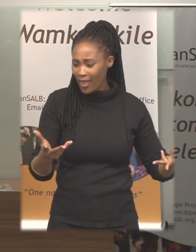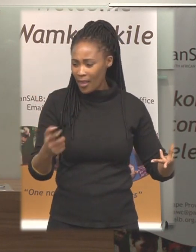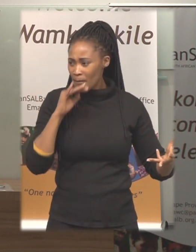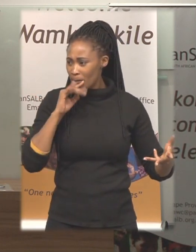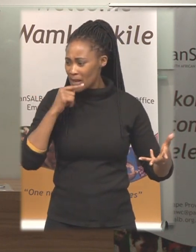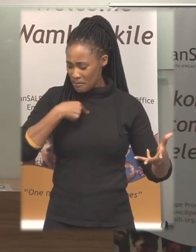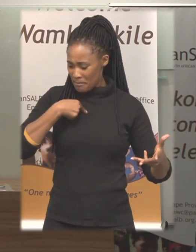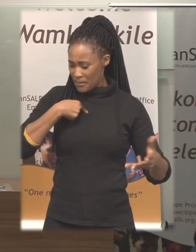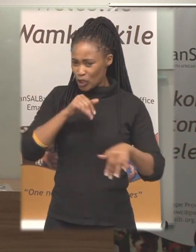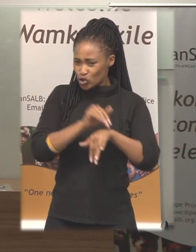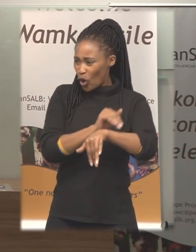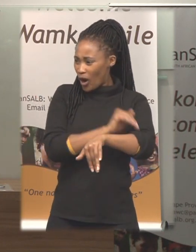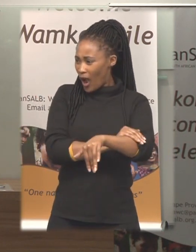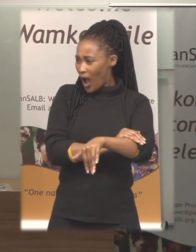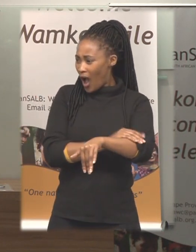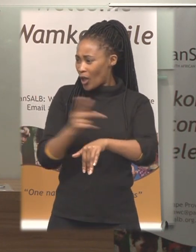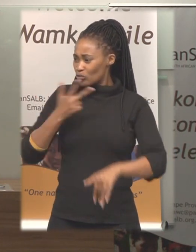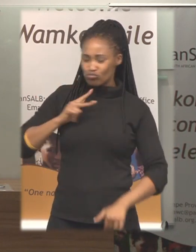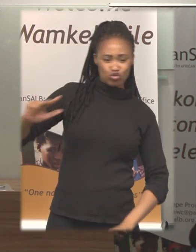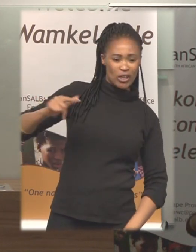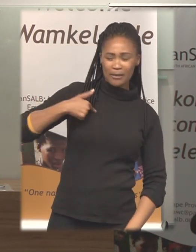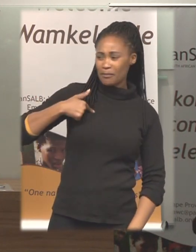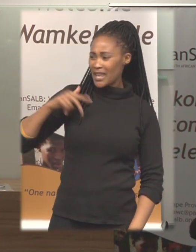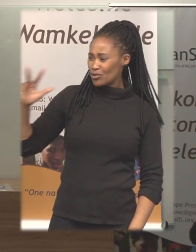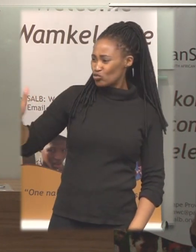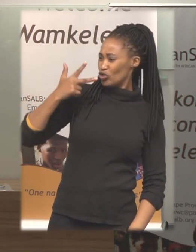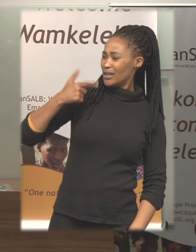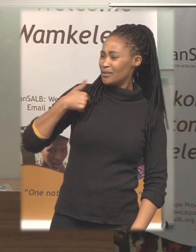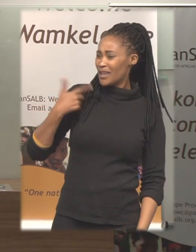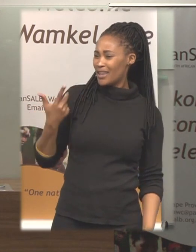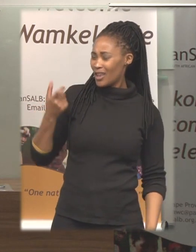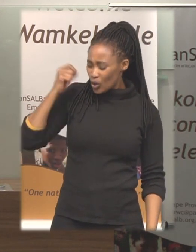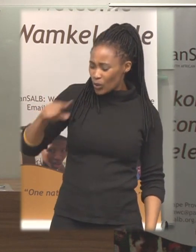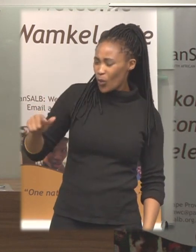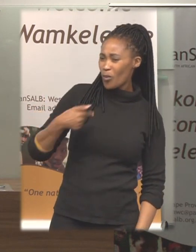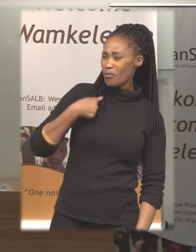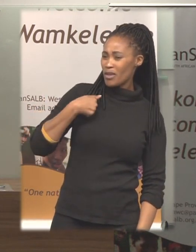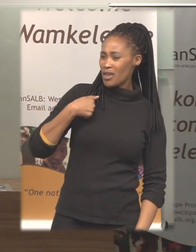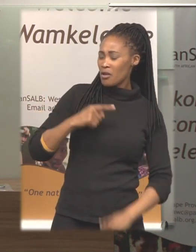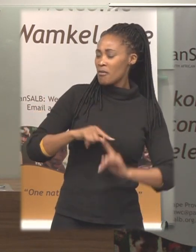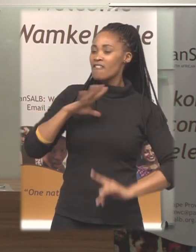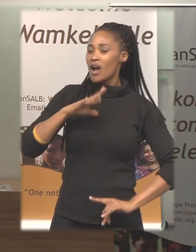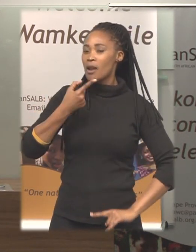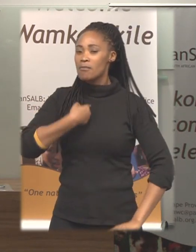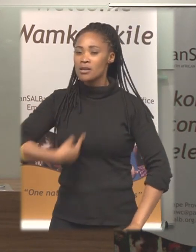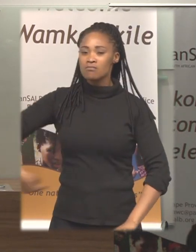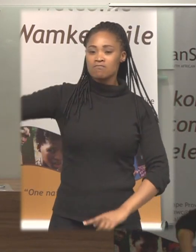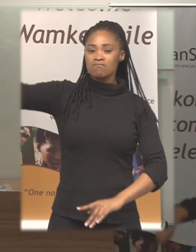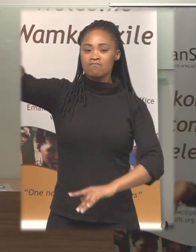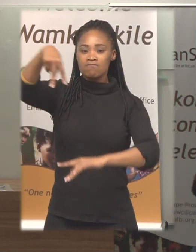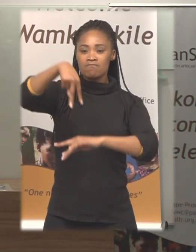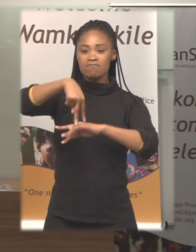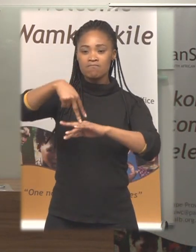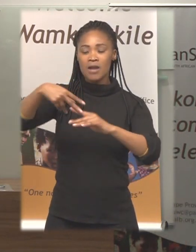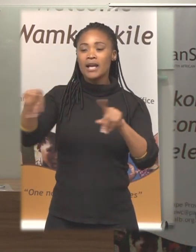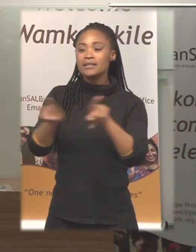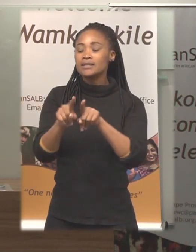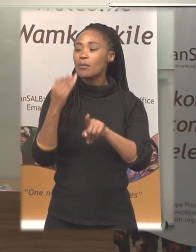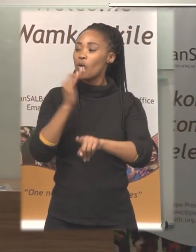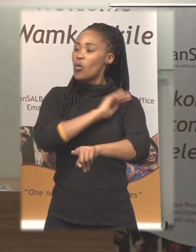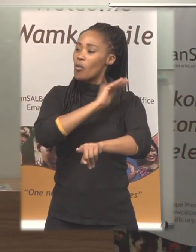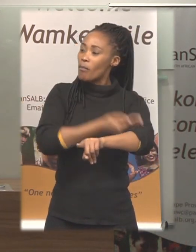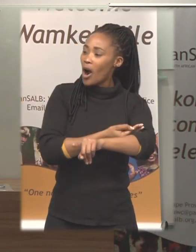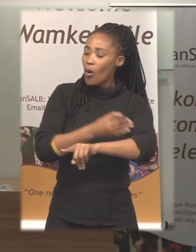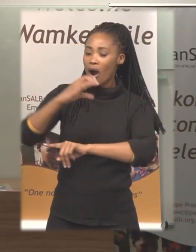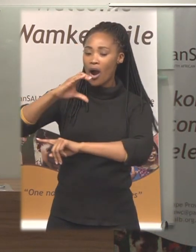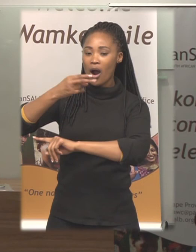rejected Sangami, the despised Sangami, the wounded Sangami. I will rise with the power of Chris Hani. If racism is the